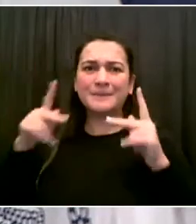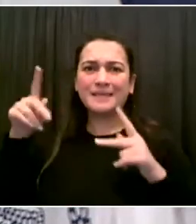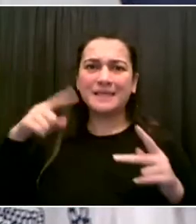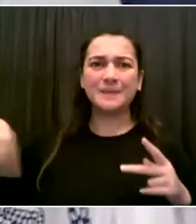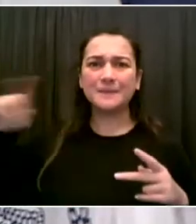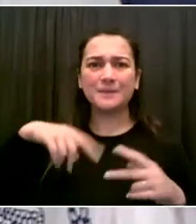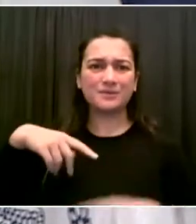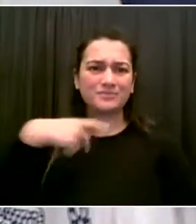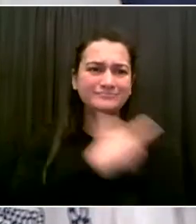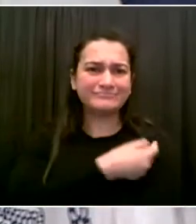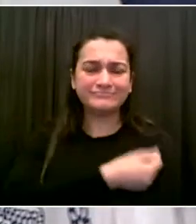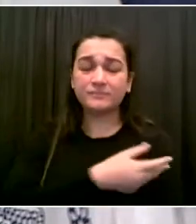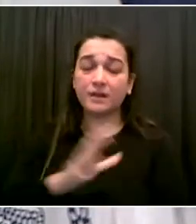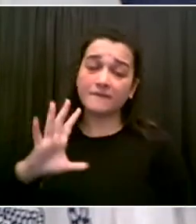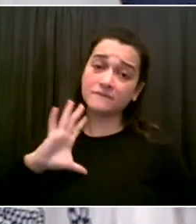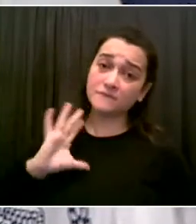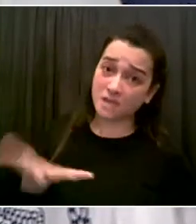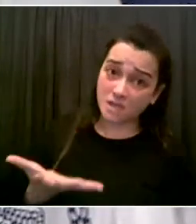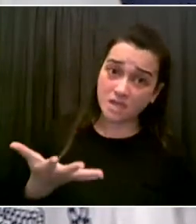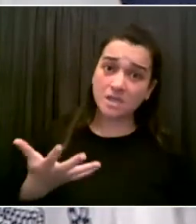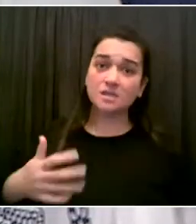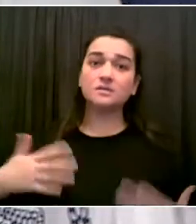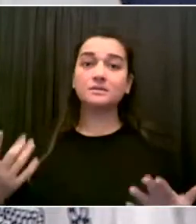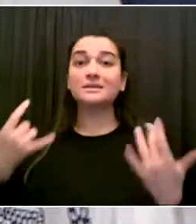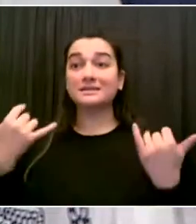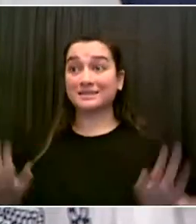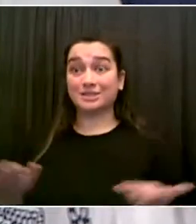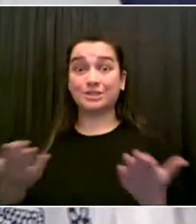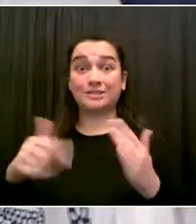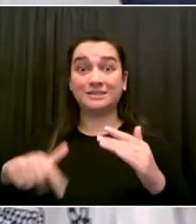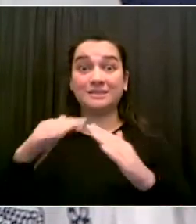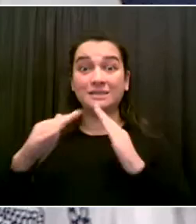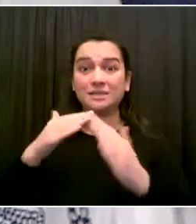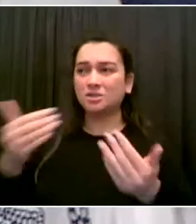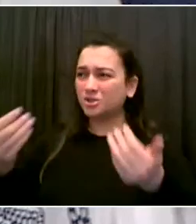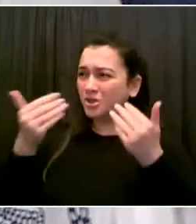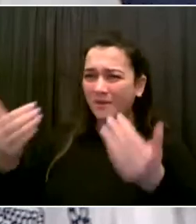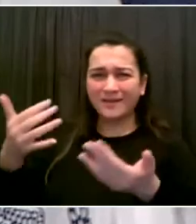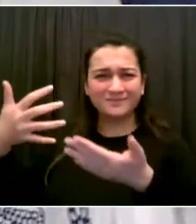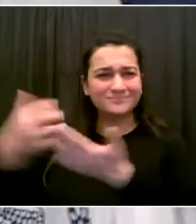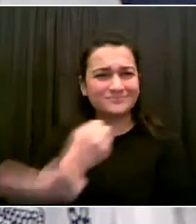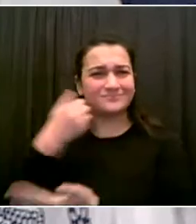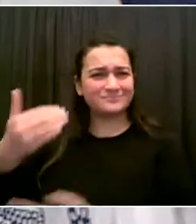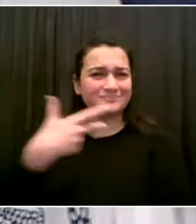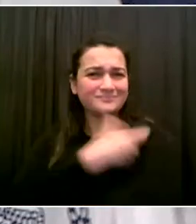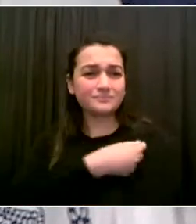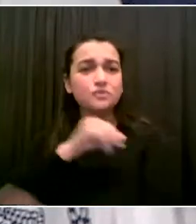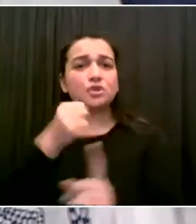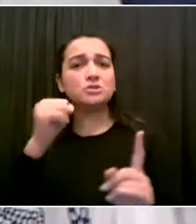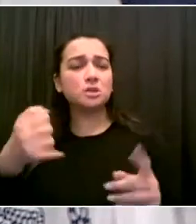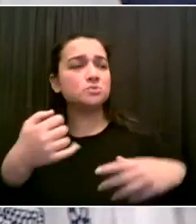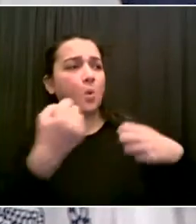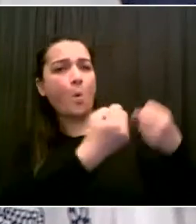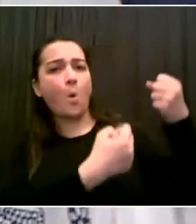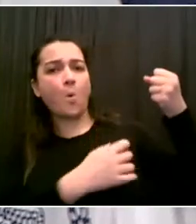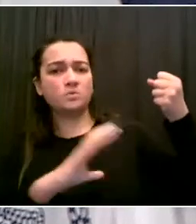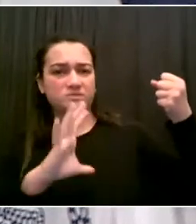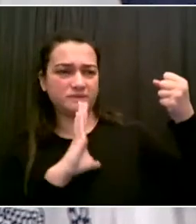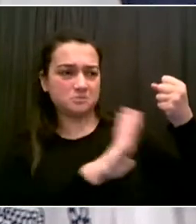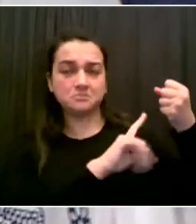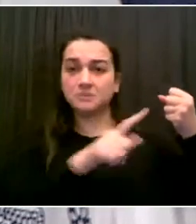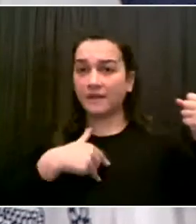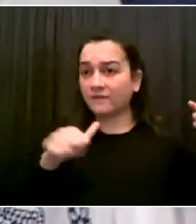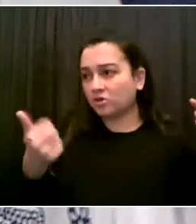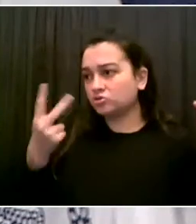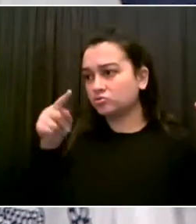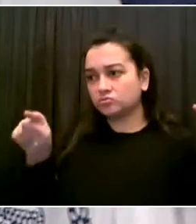vaccinated. This is the time to do it. The biggest danger to all of us is COVID. The biggest danger to your family is COVID. The thing to do is to